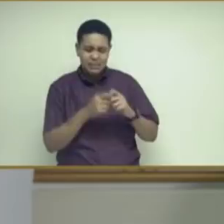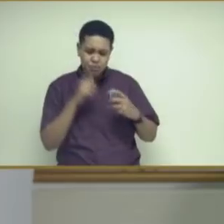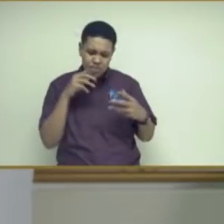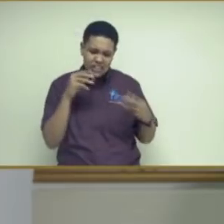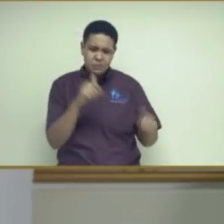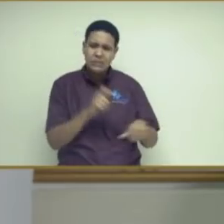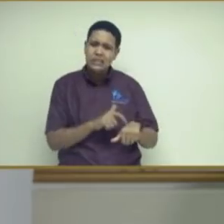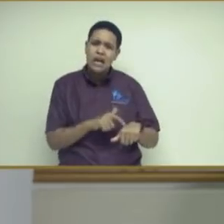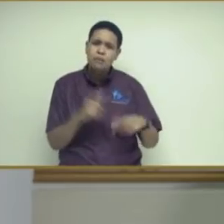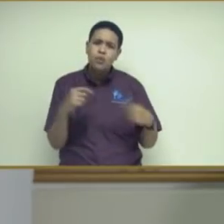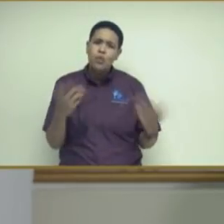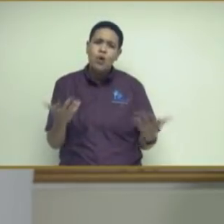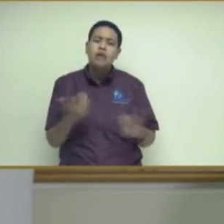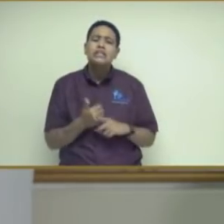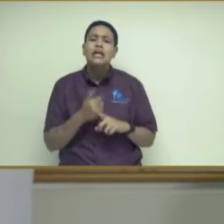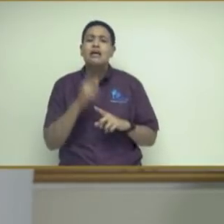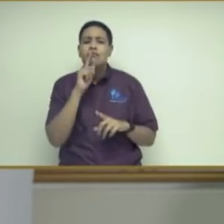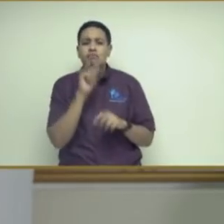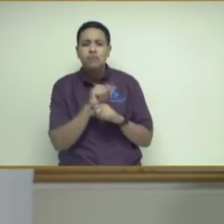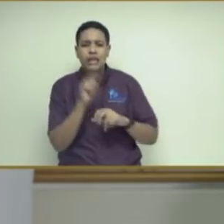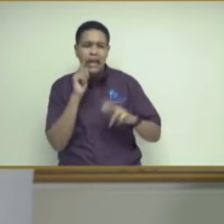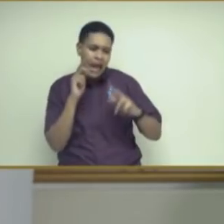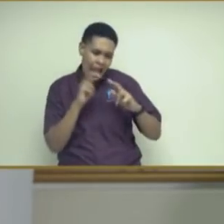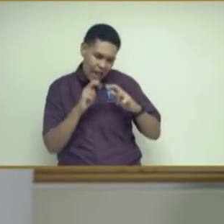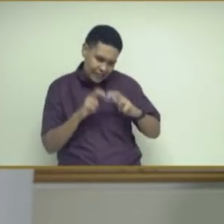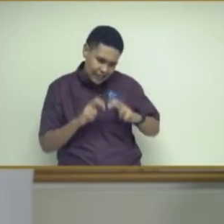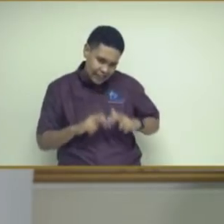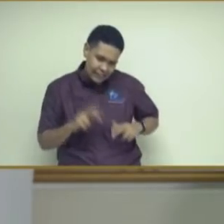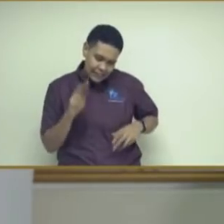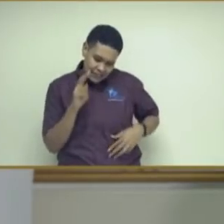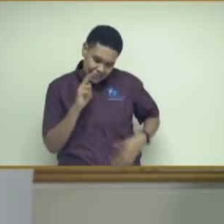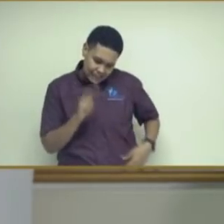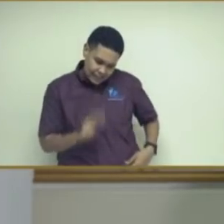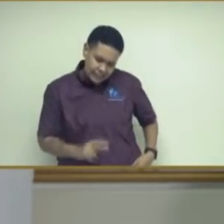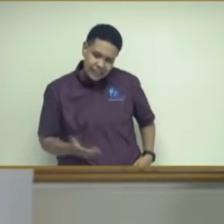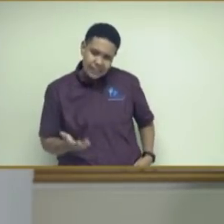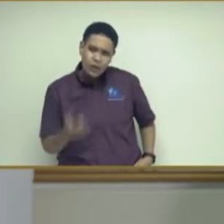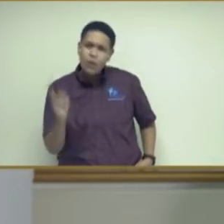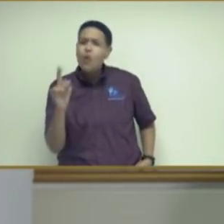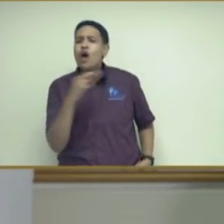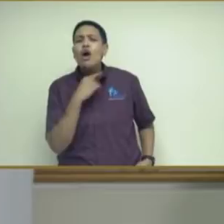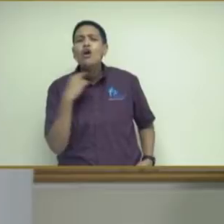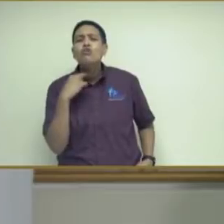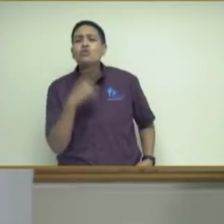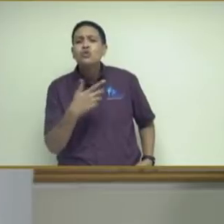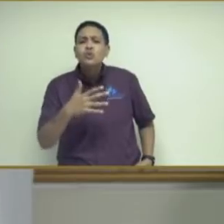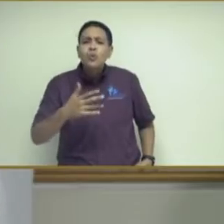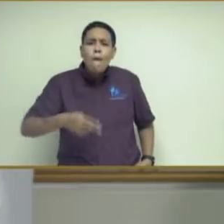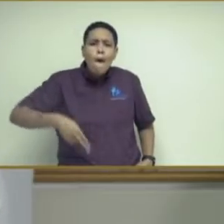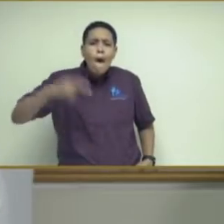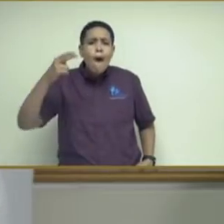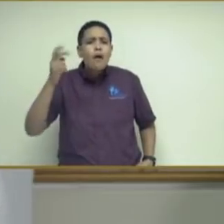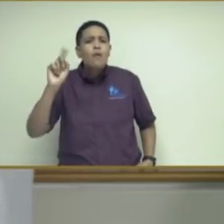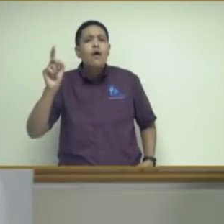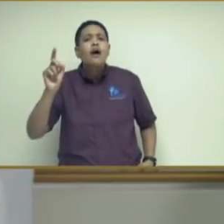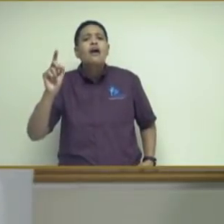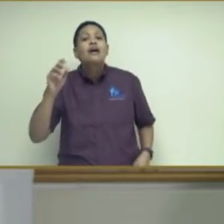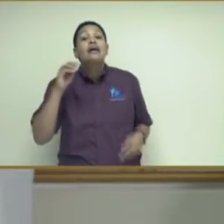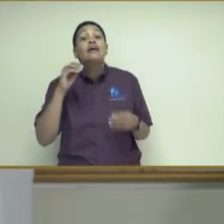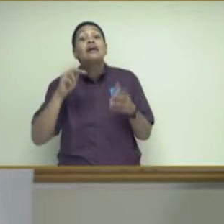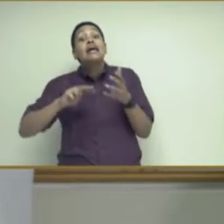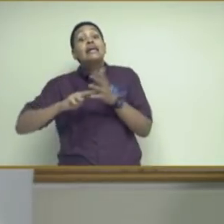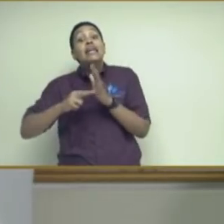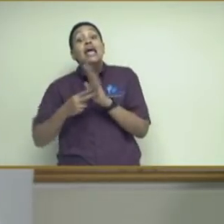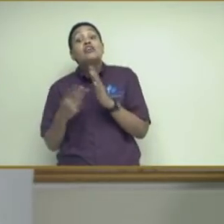time doing is to assessing where that risk is greatest with the